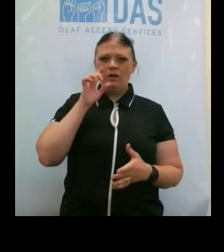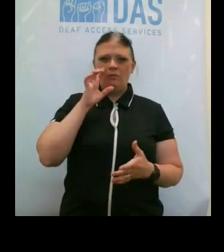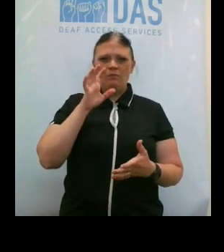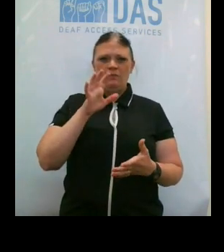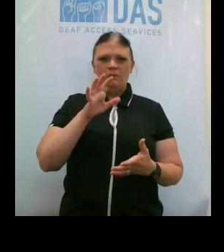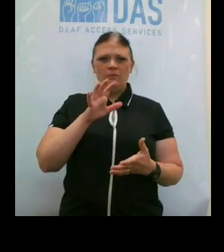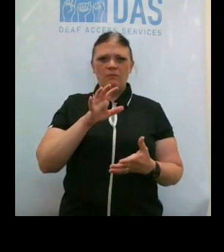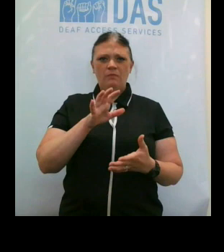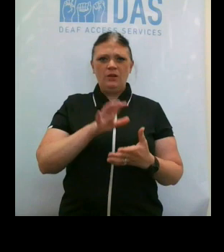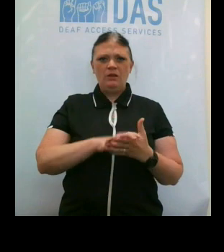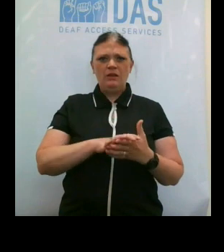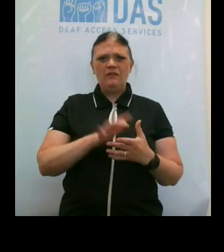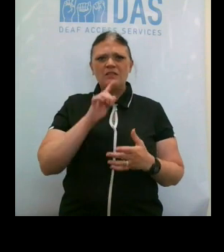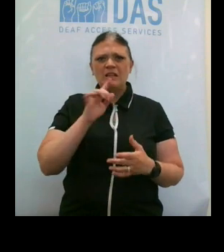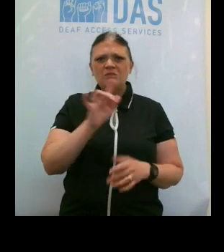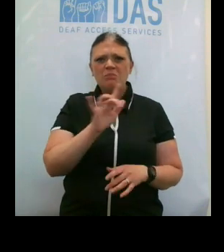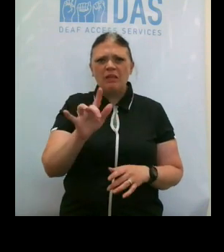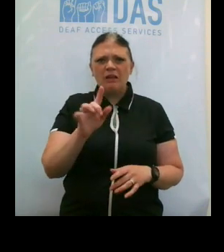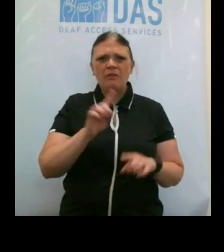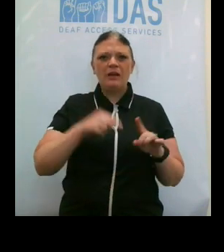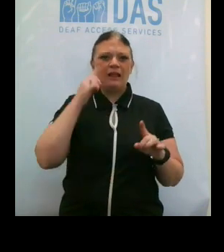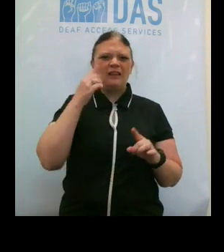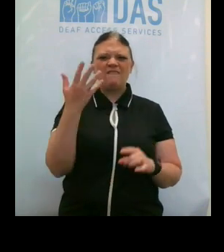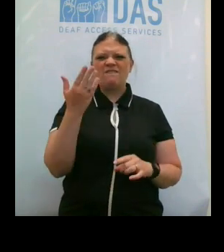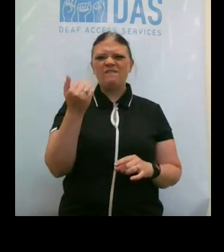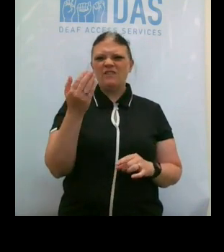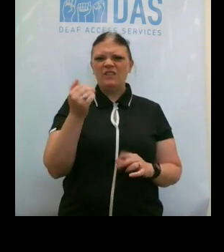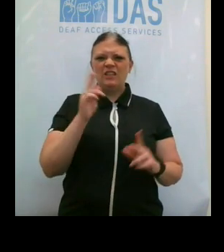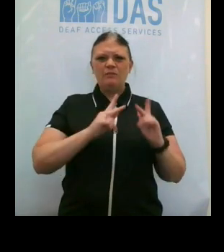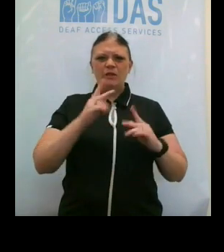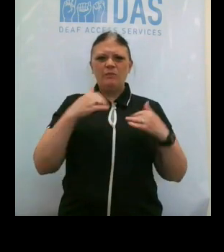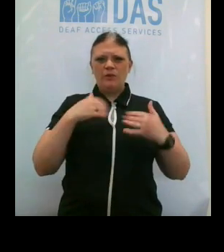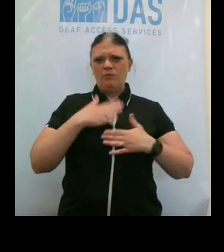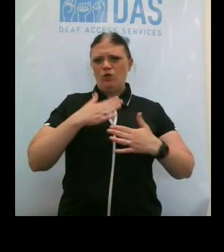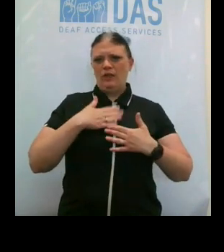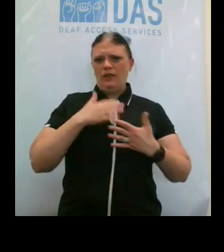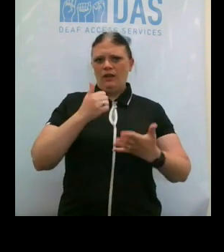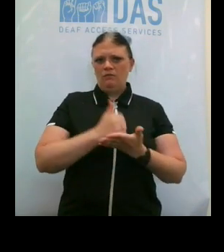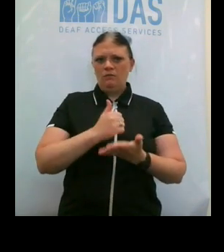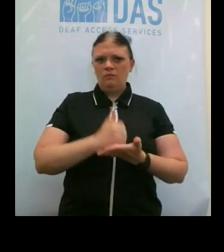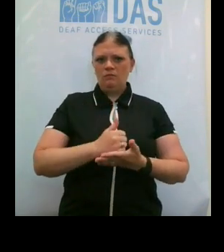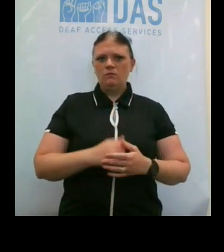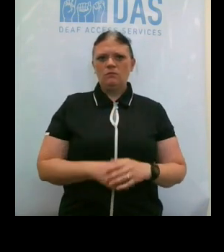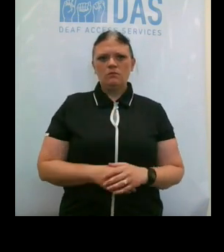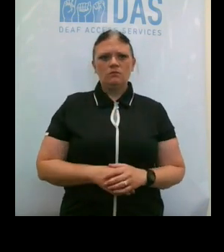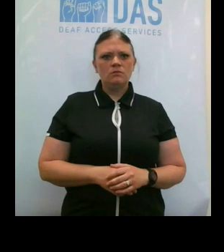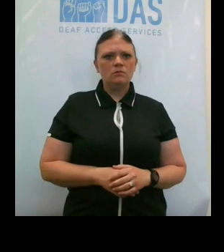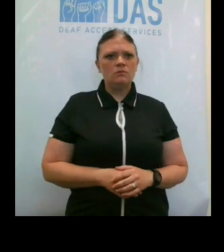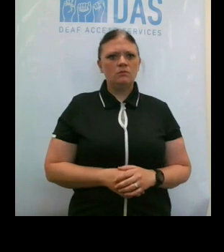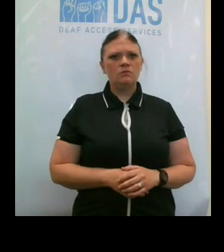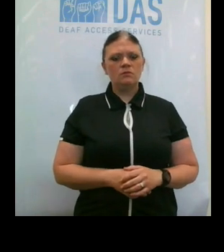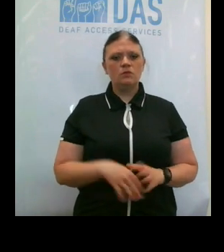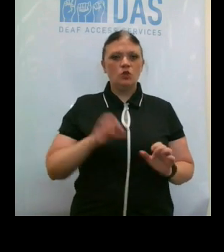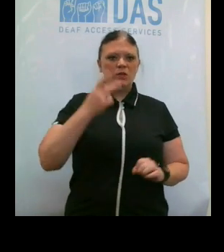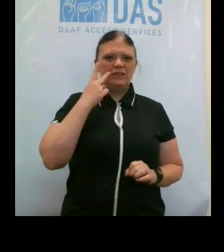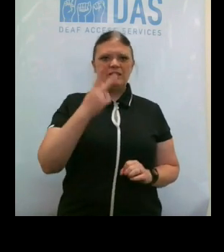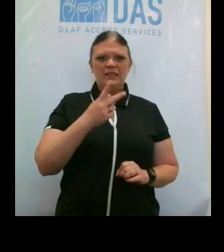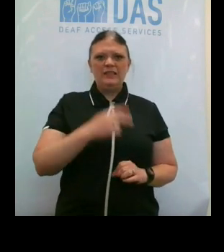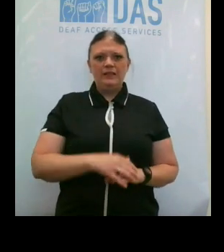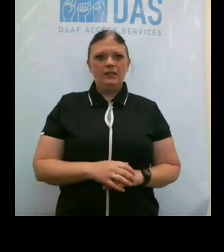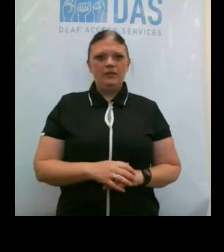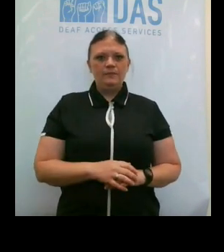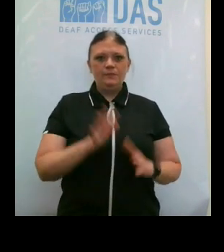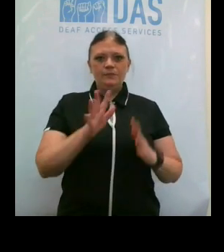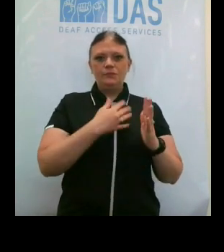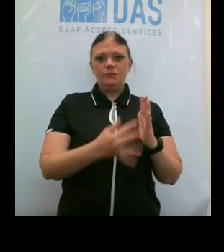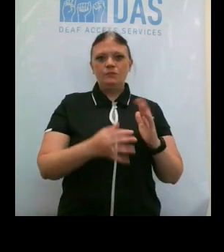though it's blank on there, I think it was 15 individuals that had an airway assist. And you can see it on the chart here with